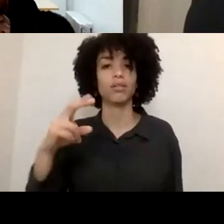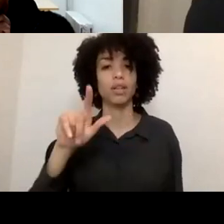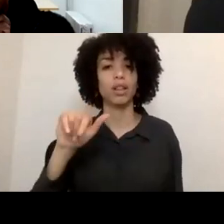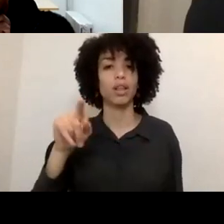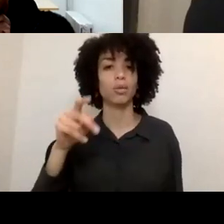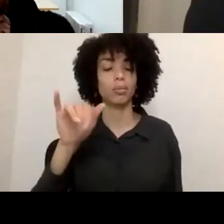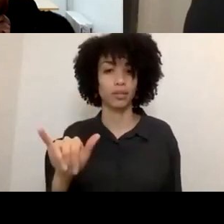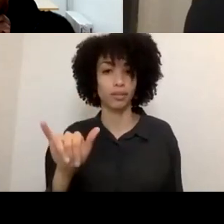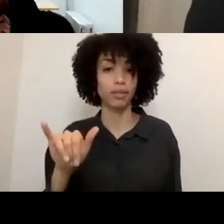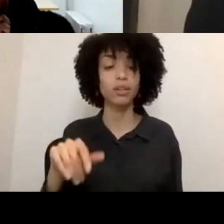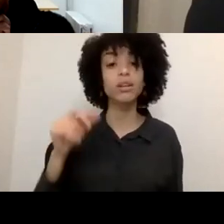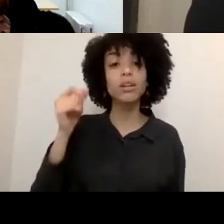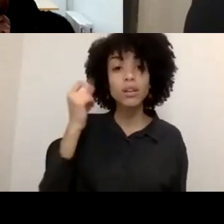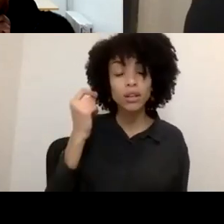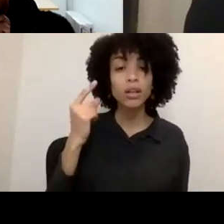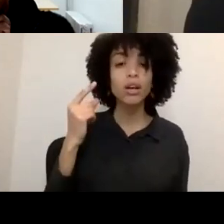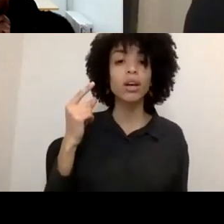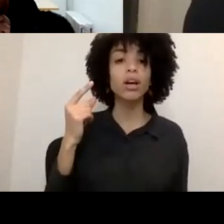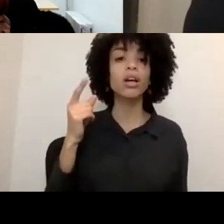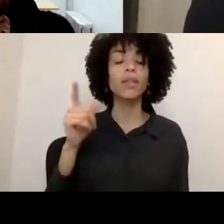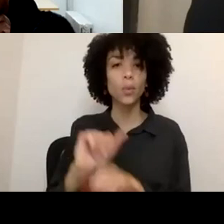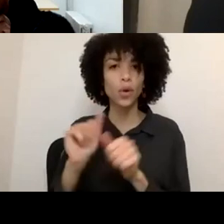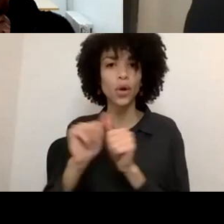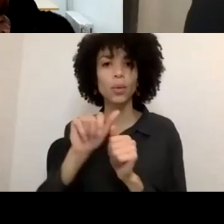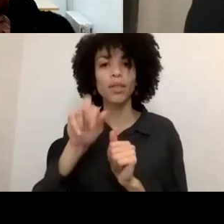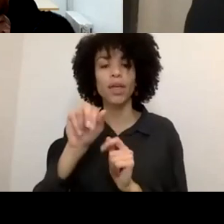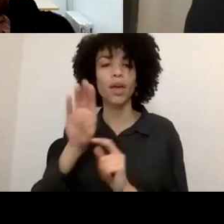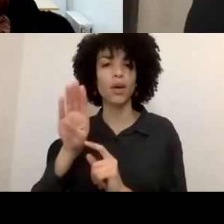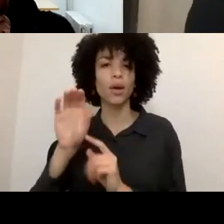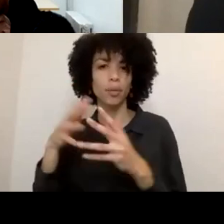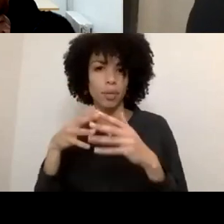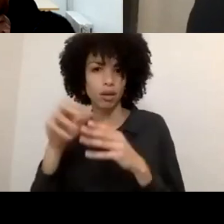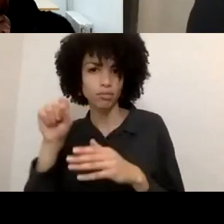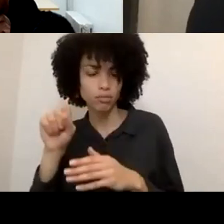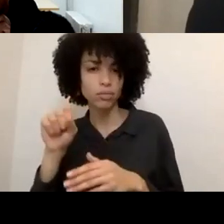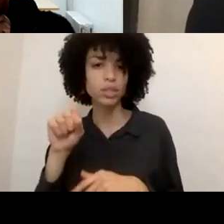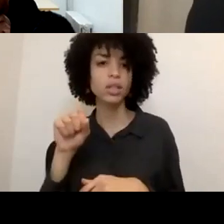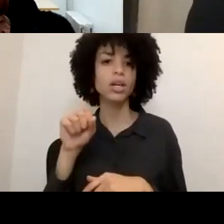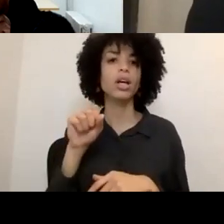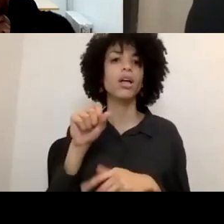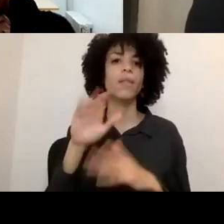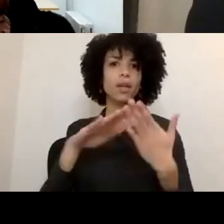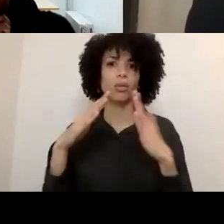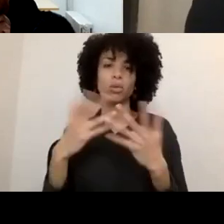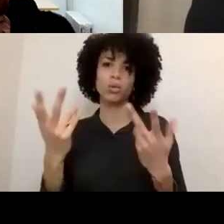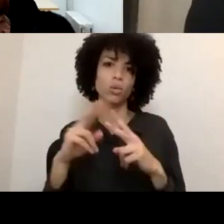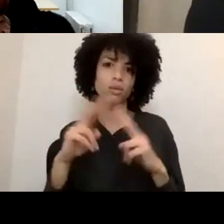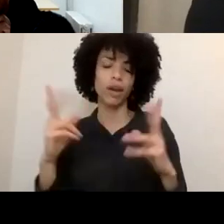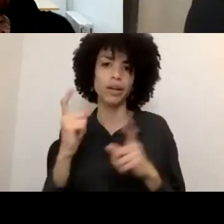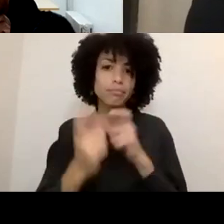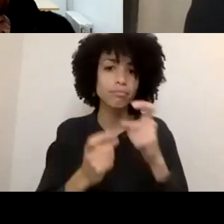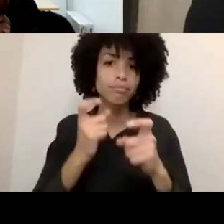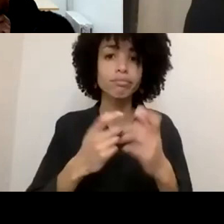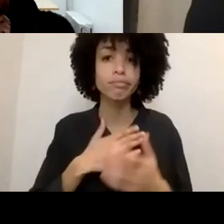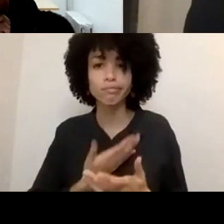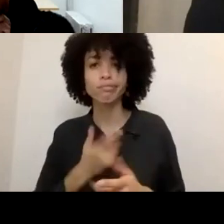Arab Americans and get them to start thinking about philanthropy strategically. The community is a very generous and charitable one, but it's not necessarily